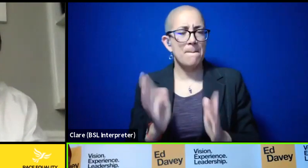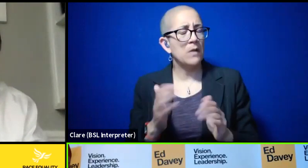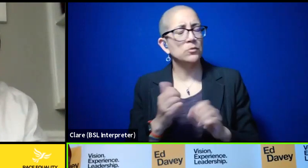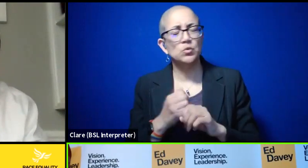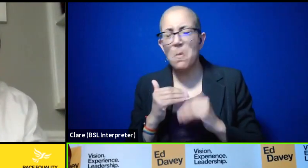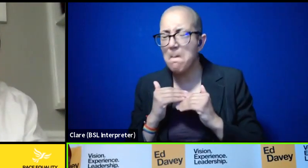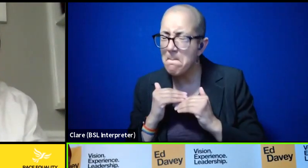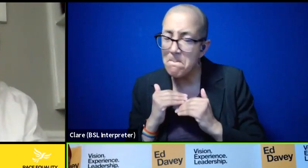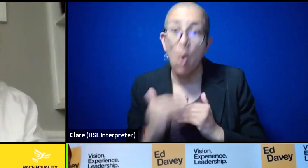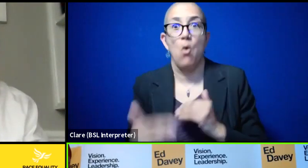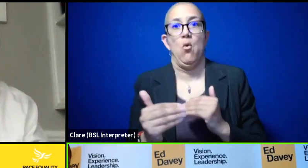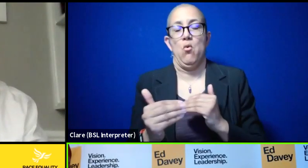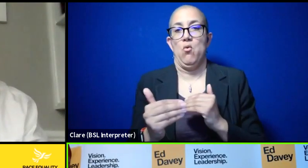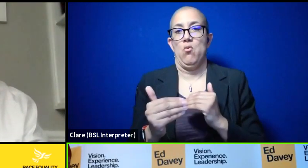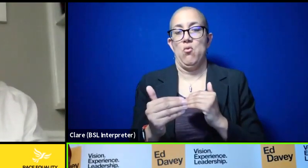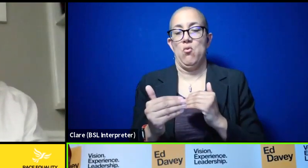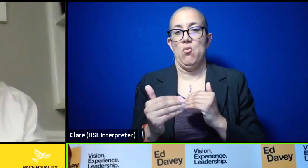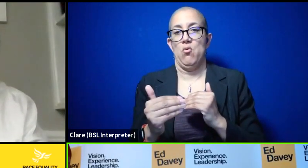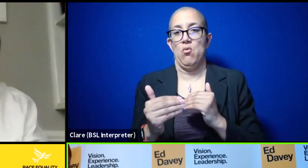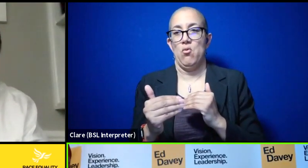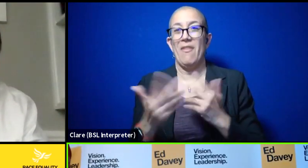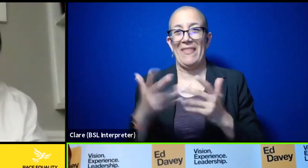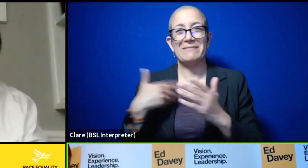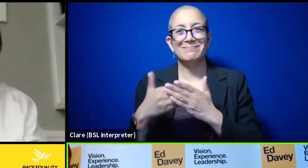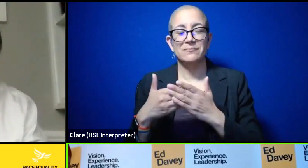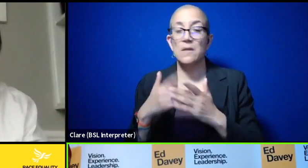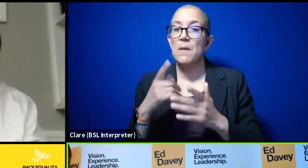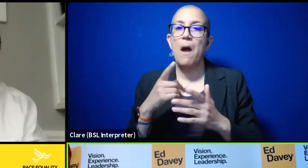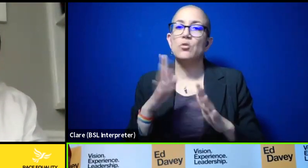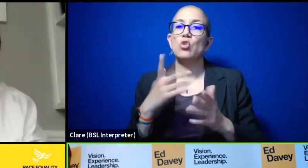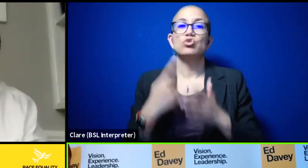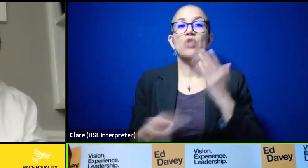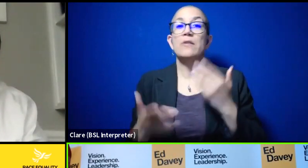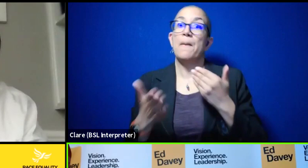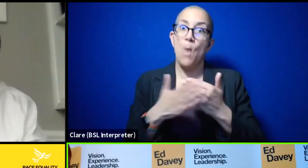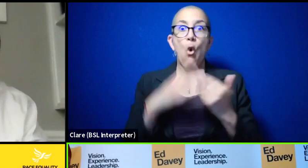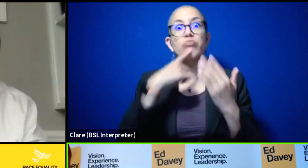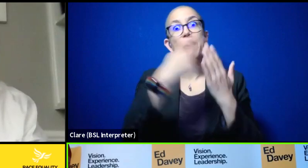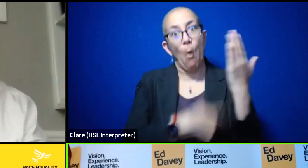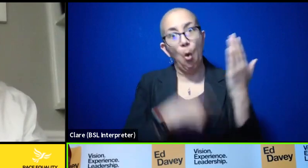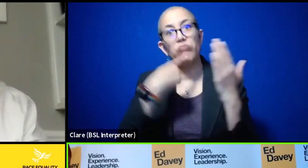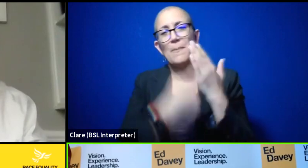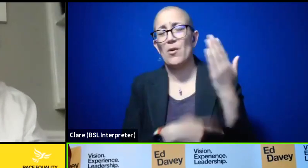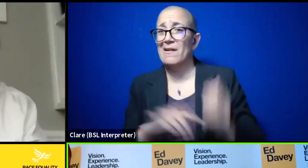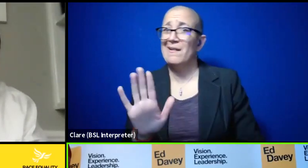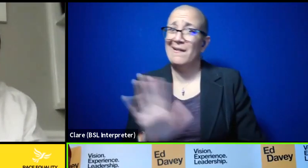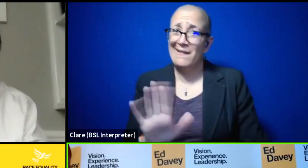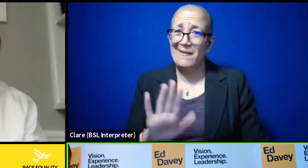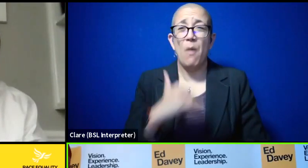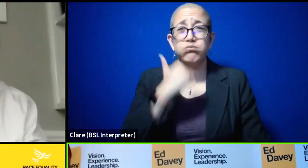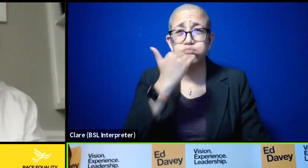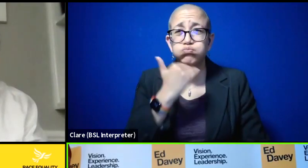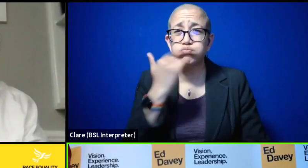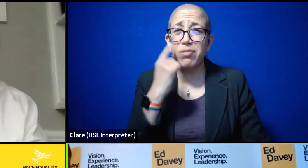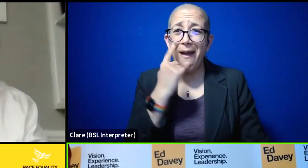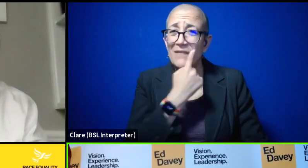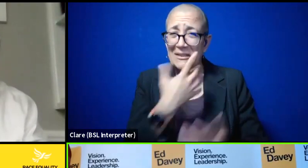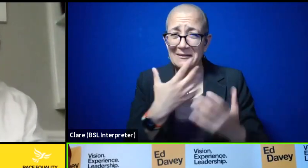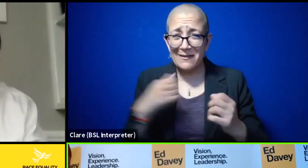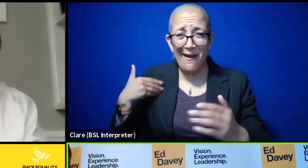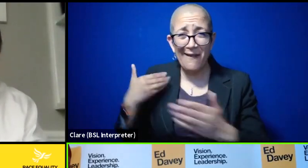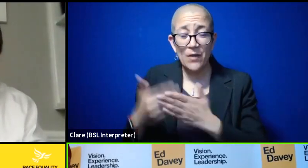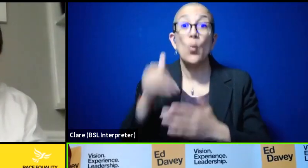than we've done, but please don't let us just do more reports. We've got enough evidence. We know what